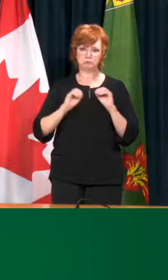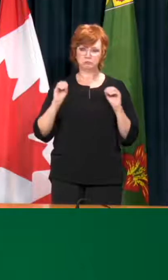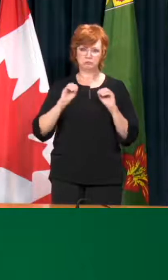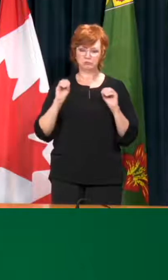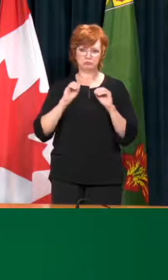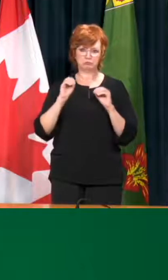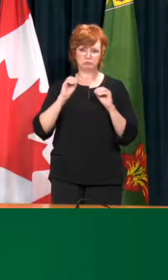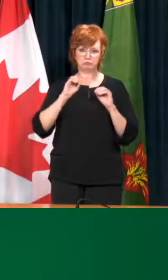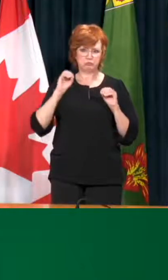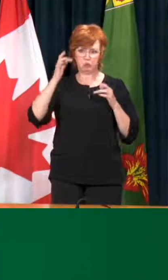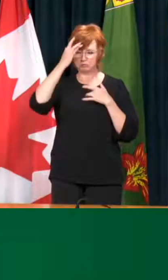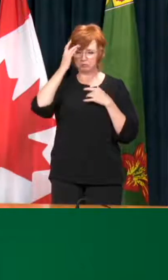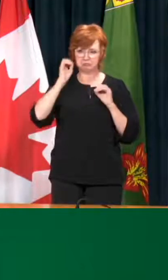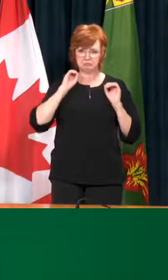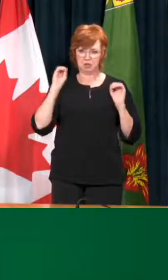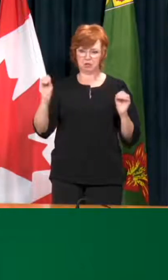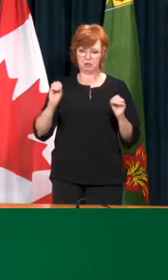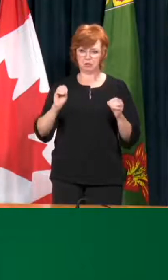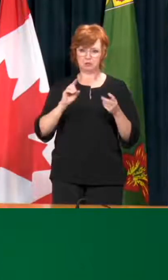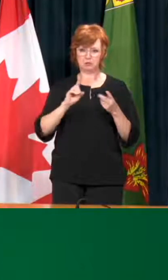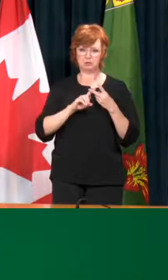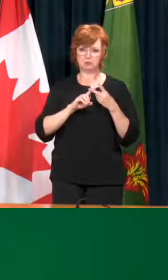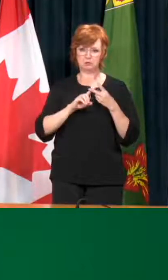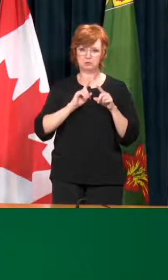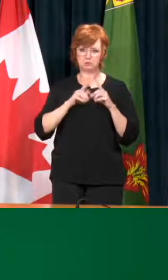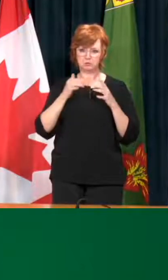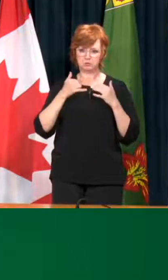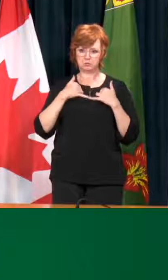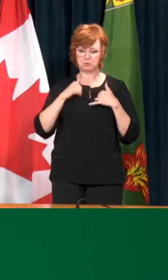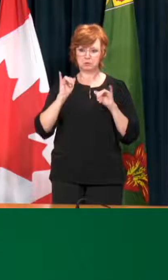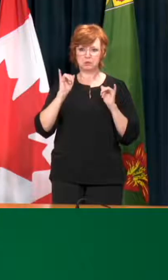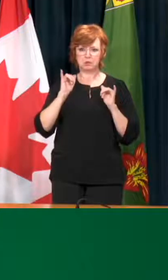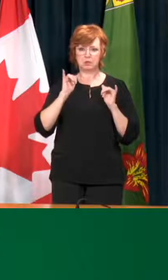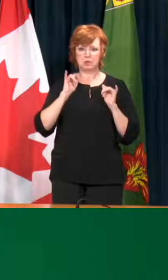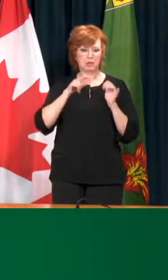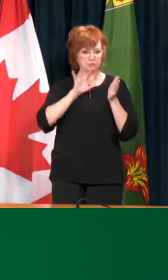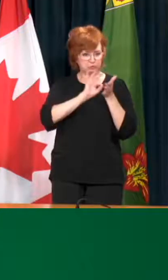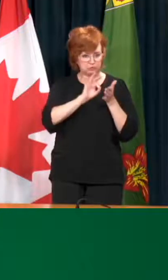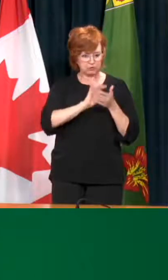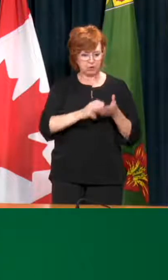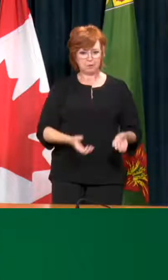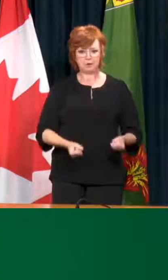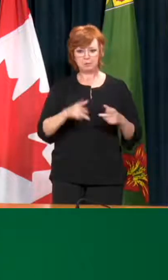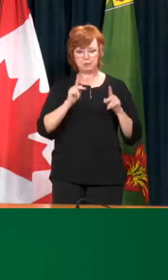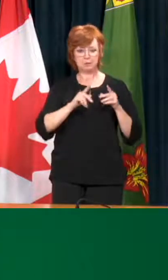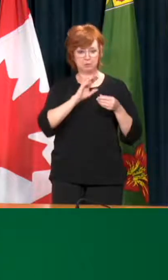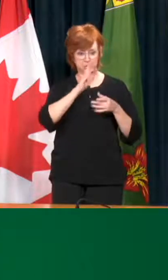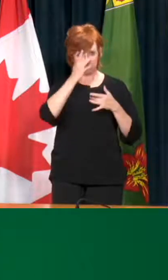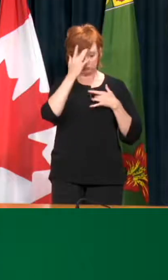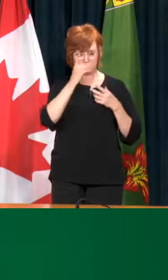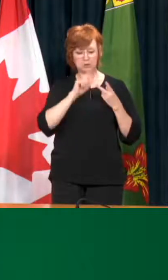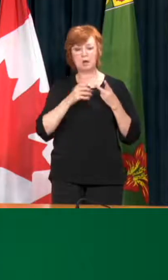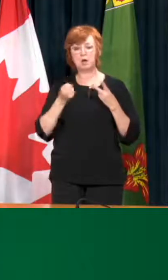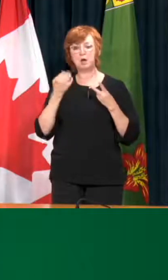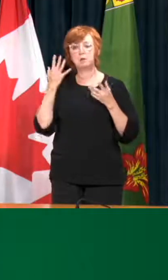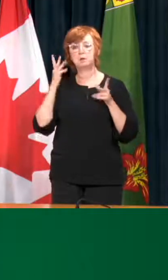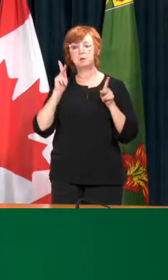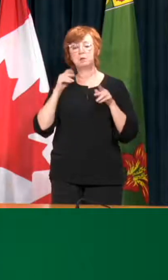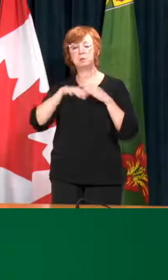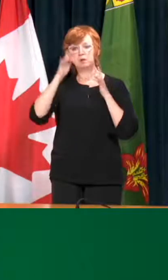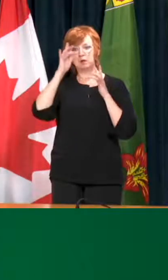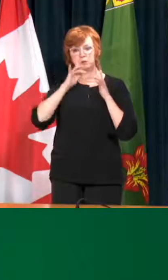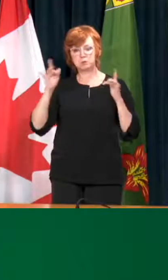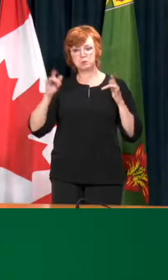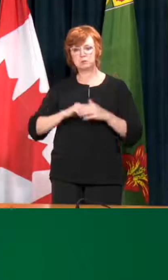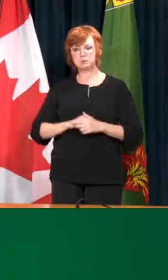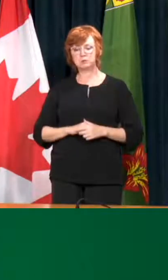higher. But certainly we need to track not just the case numbers, but hospitalizations as well, because that gives us an idea